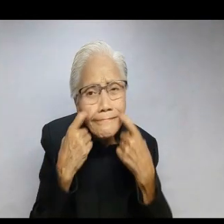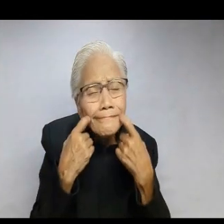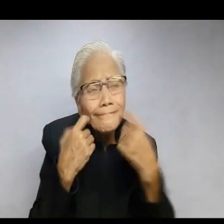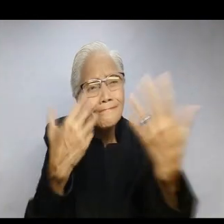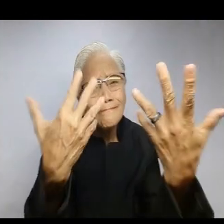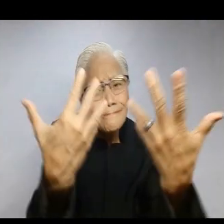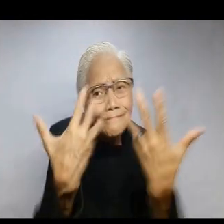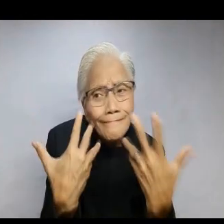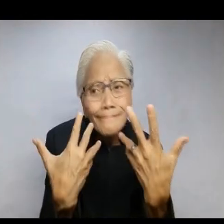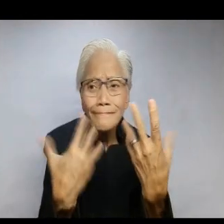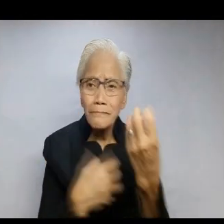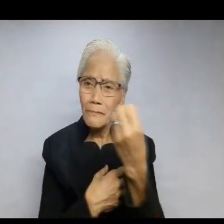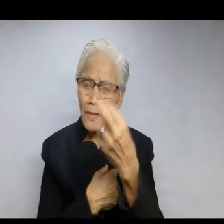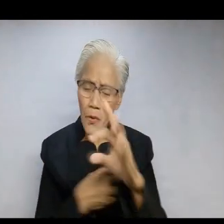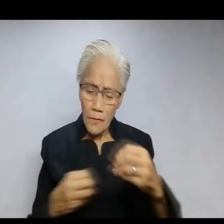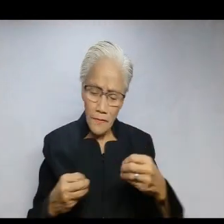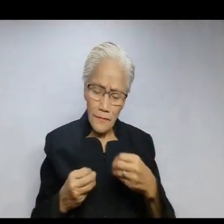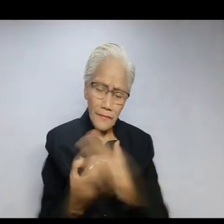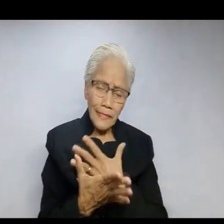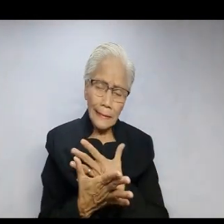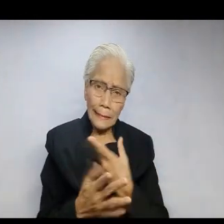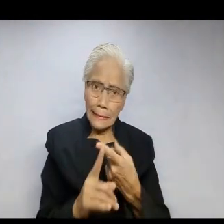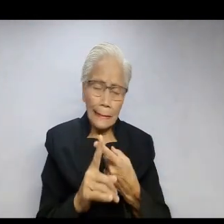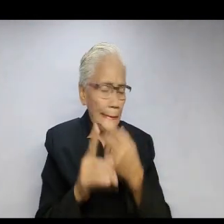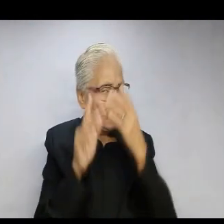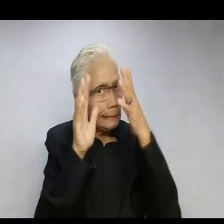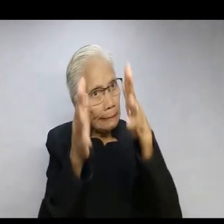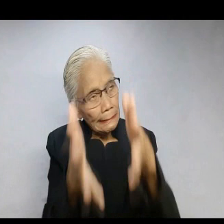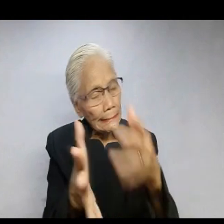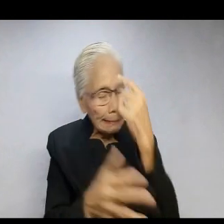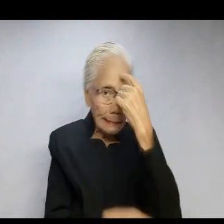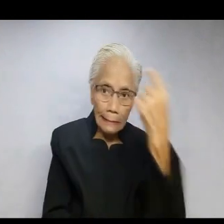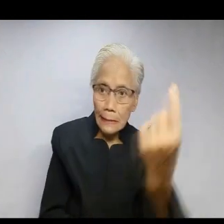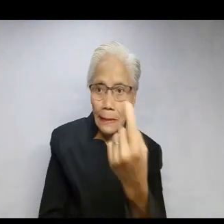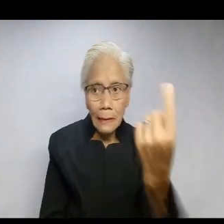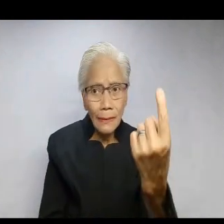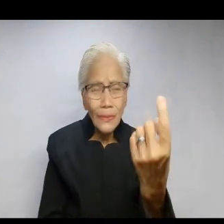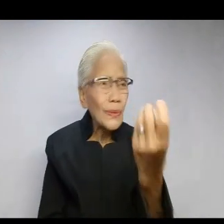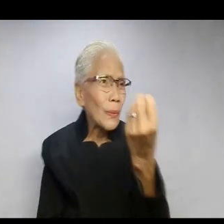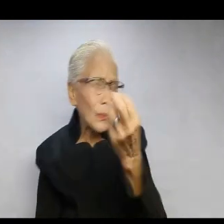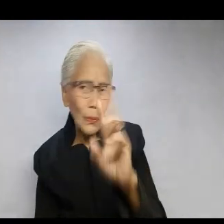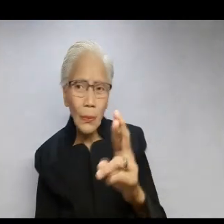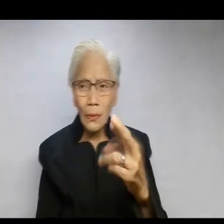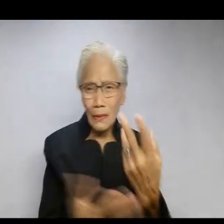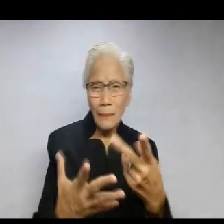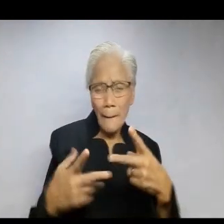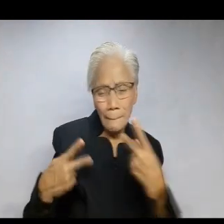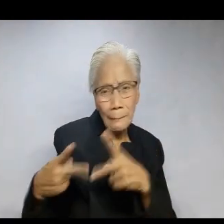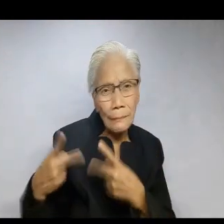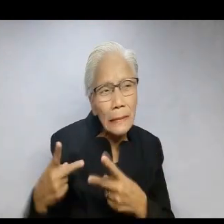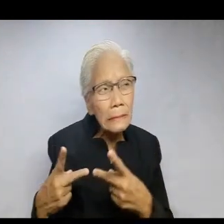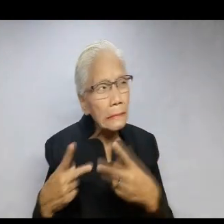Tears from abandonment. Or, from fears of being left alone. Or tears from the pains